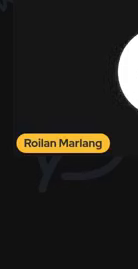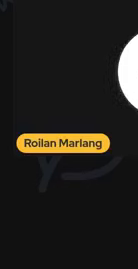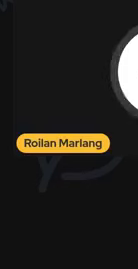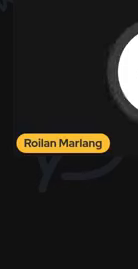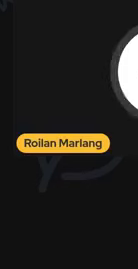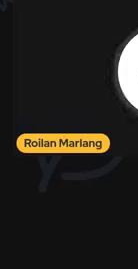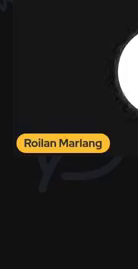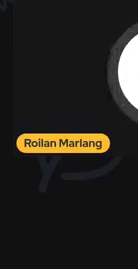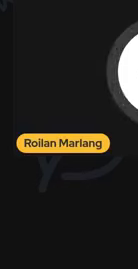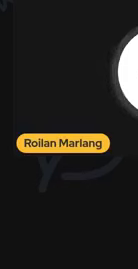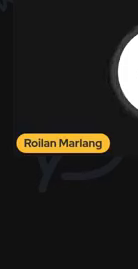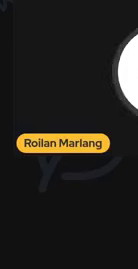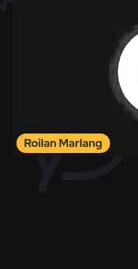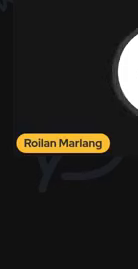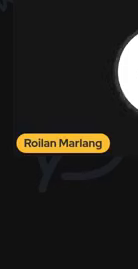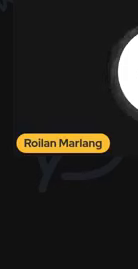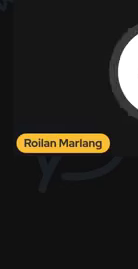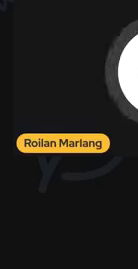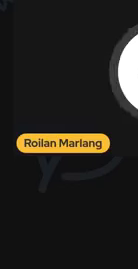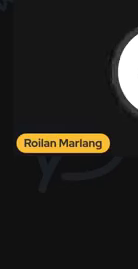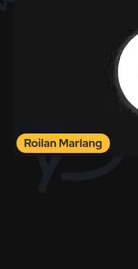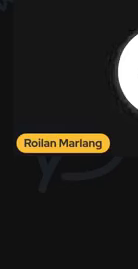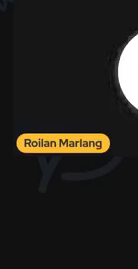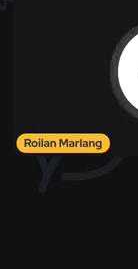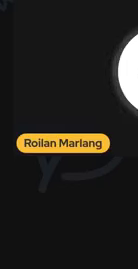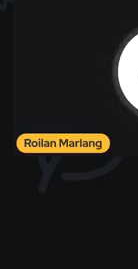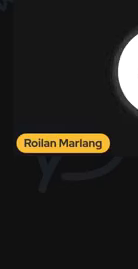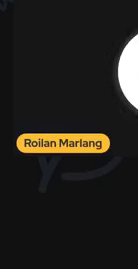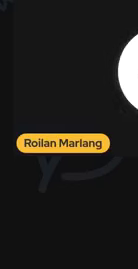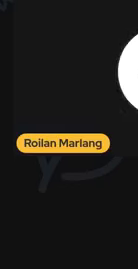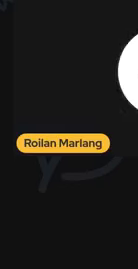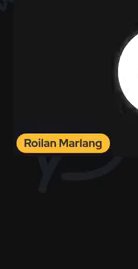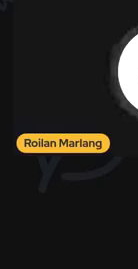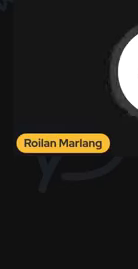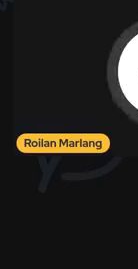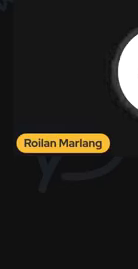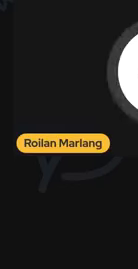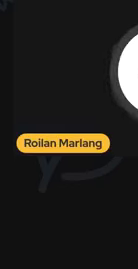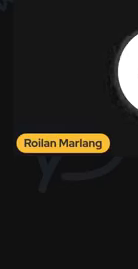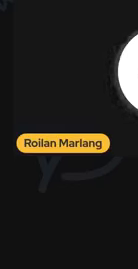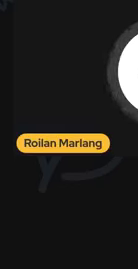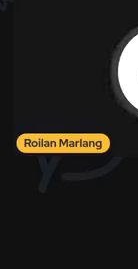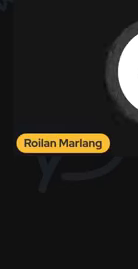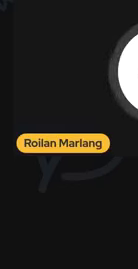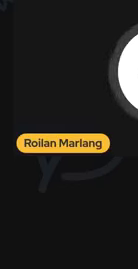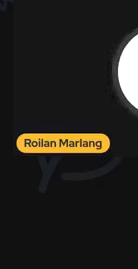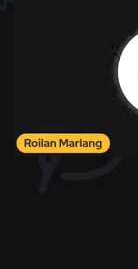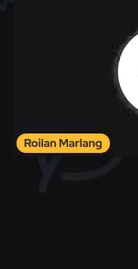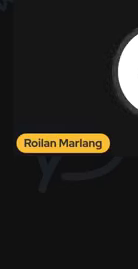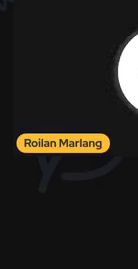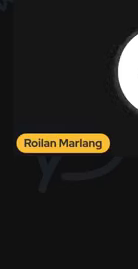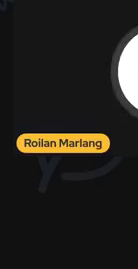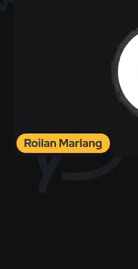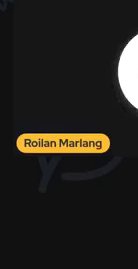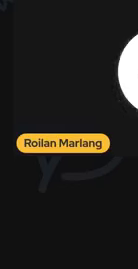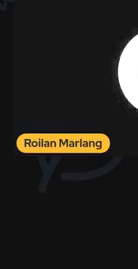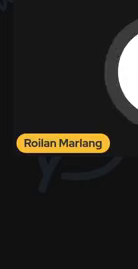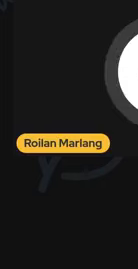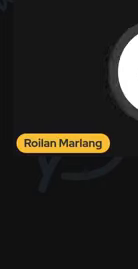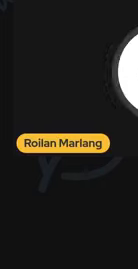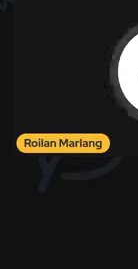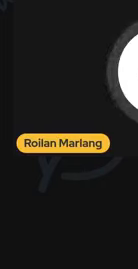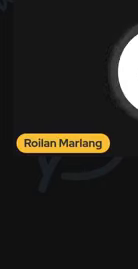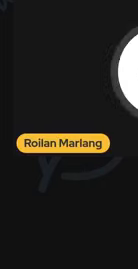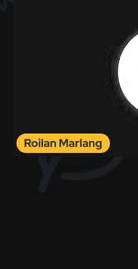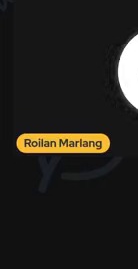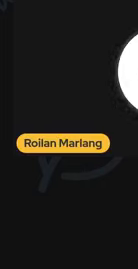of his valuable participation in connecting with Down syndrome and its advocates.